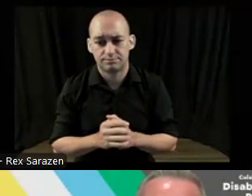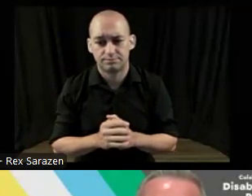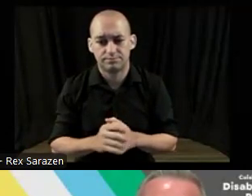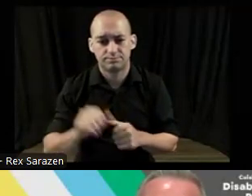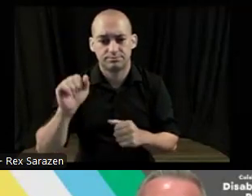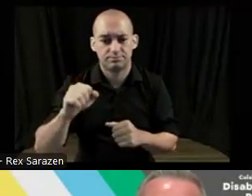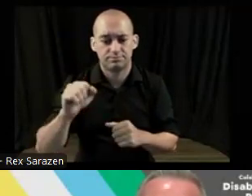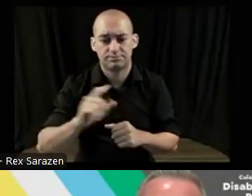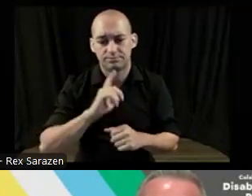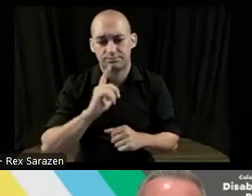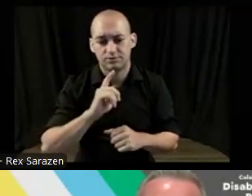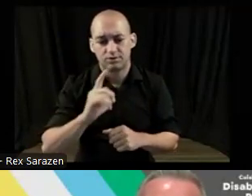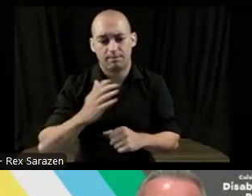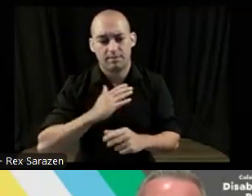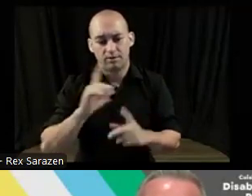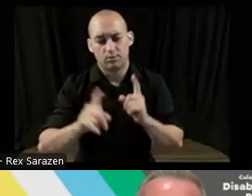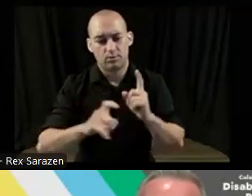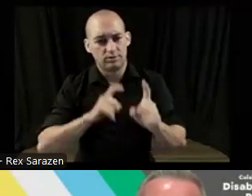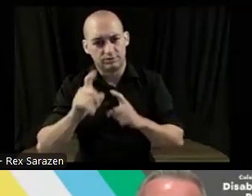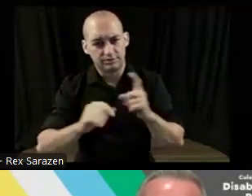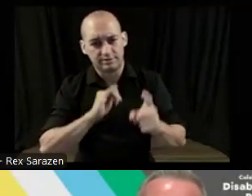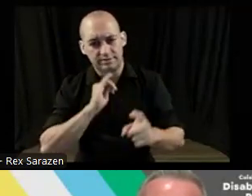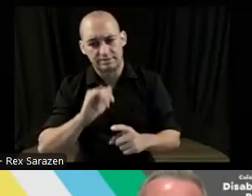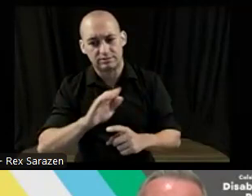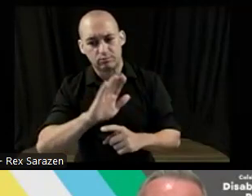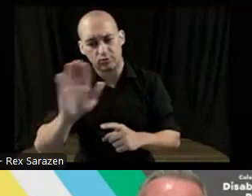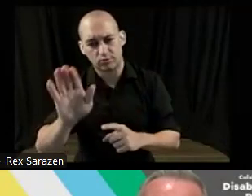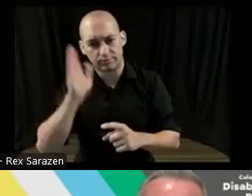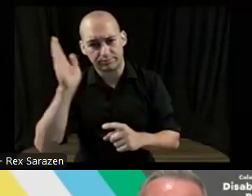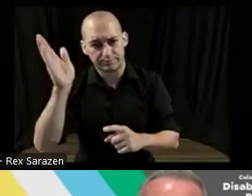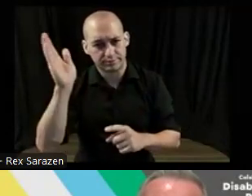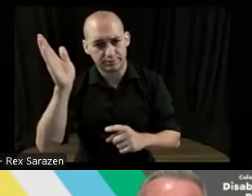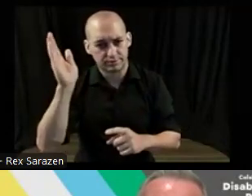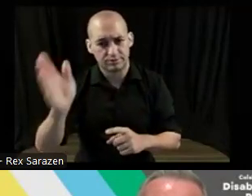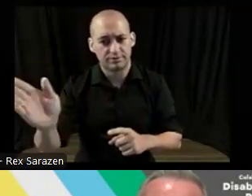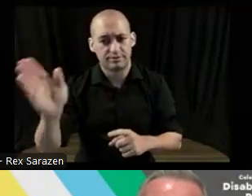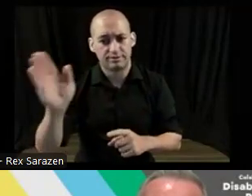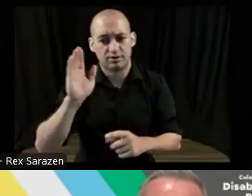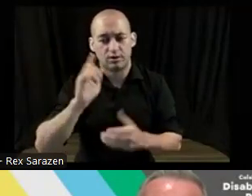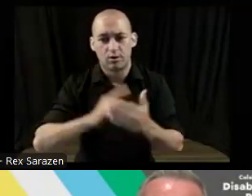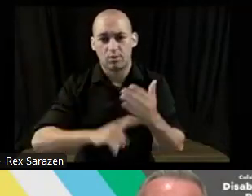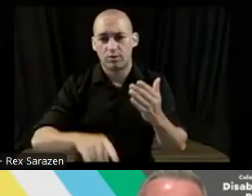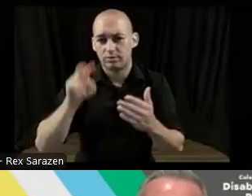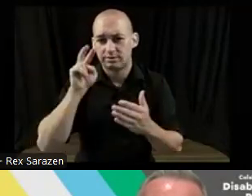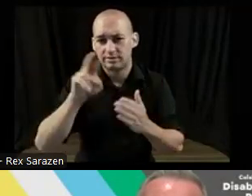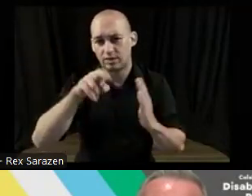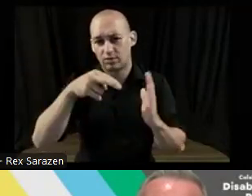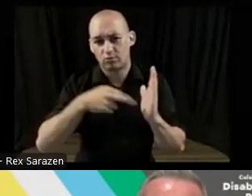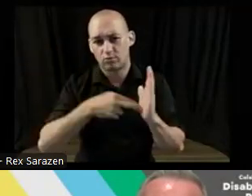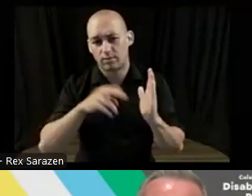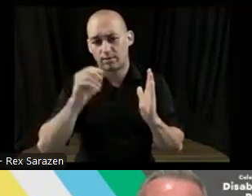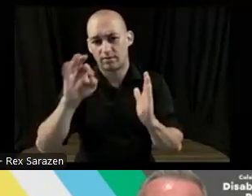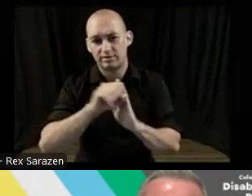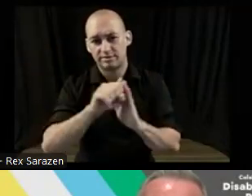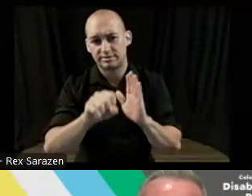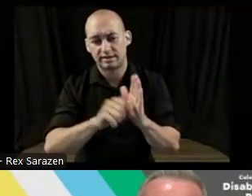Sure. My question was just as you were doing your presentation of what do you see the role of the state legal